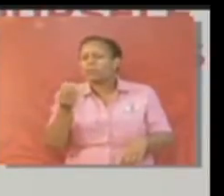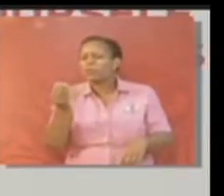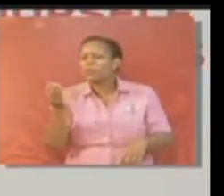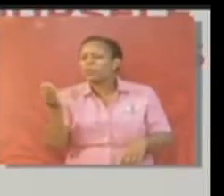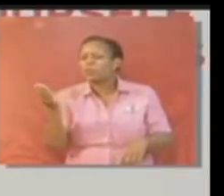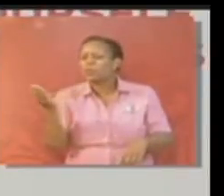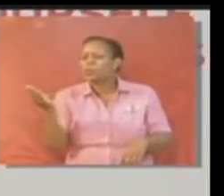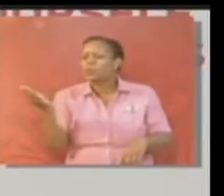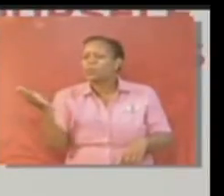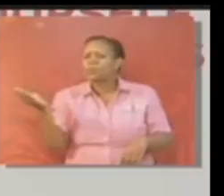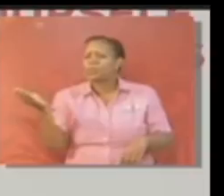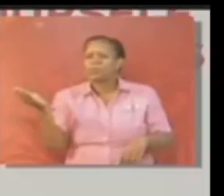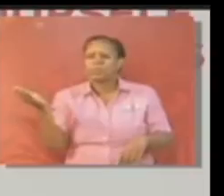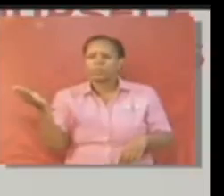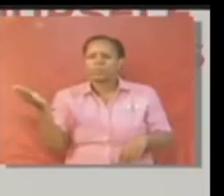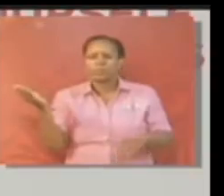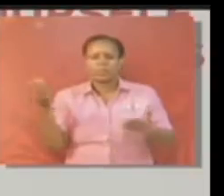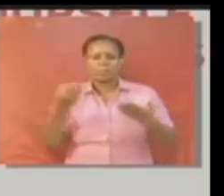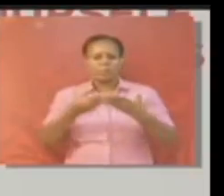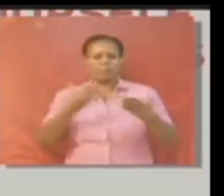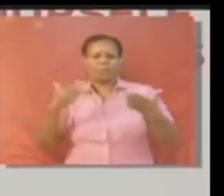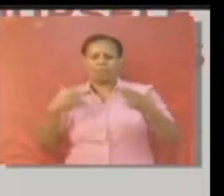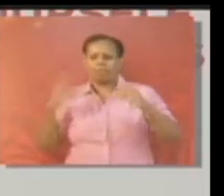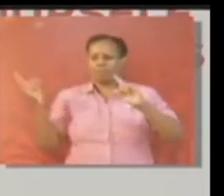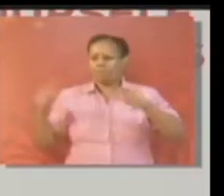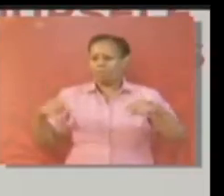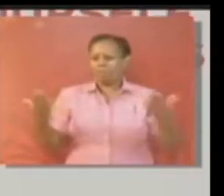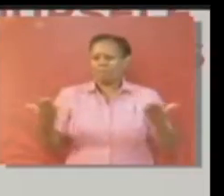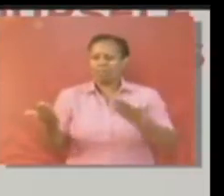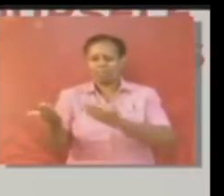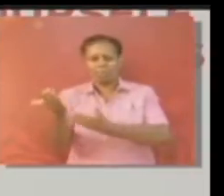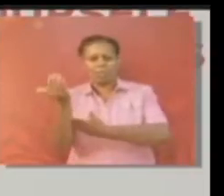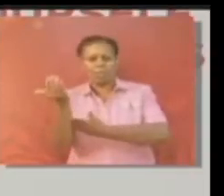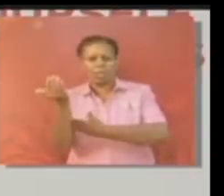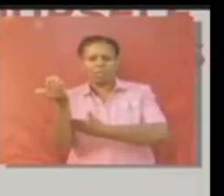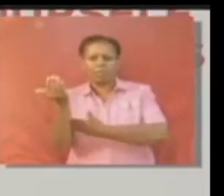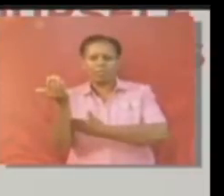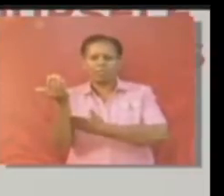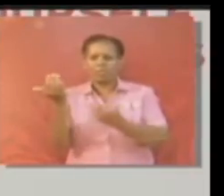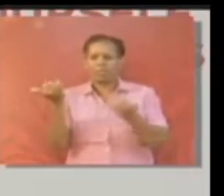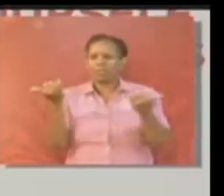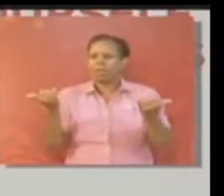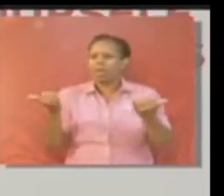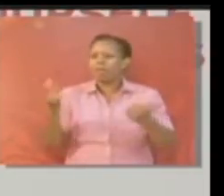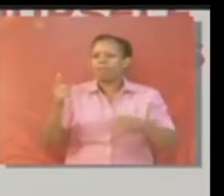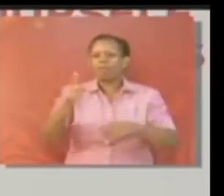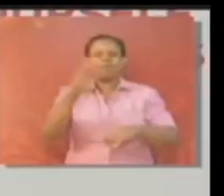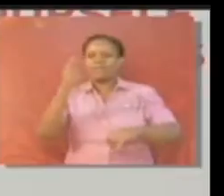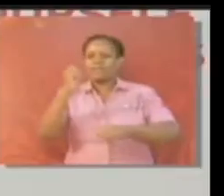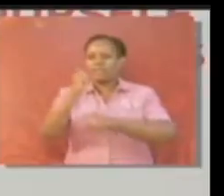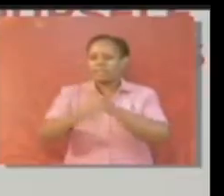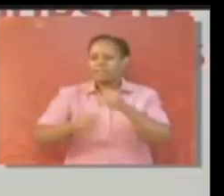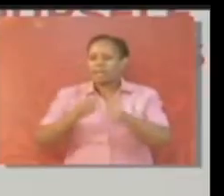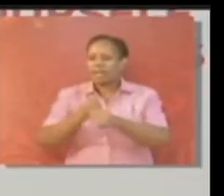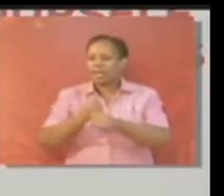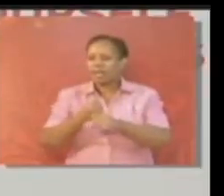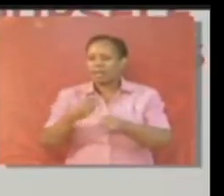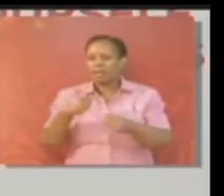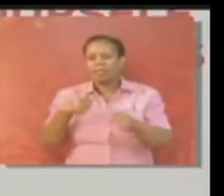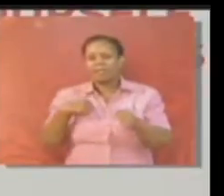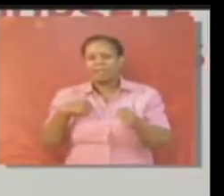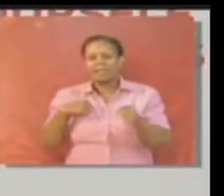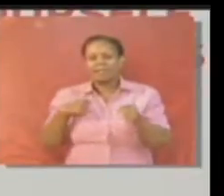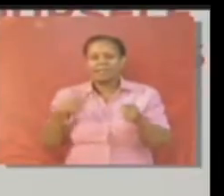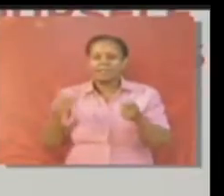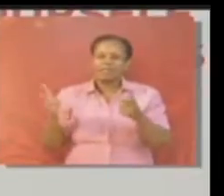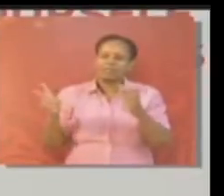was speaking with Al. This is the first year I have not contracted any sniffles. It is mainly because we think, and the CMO